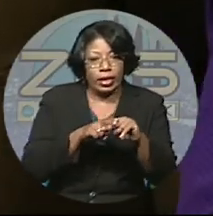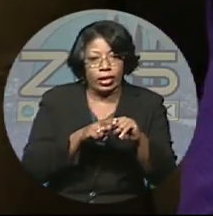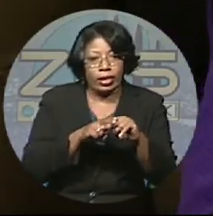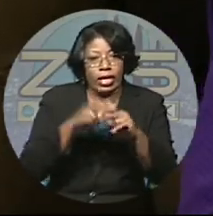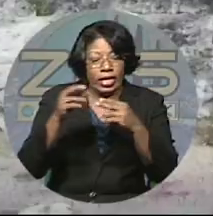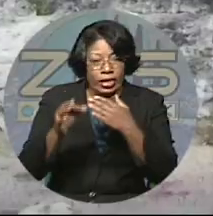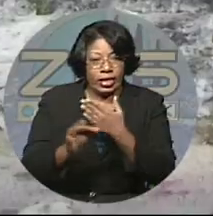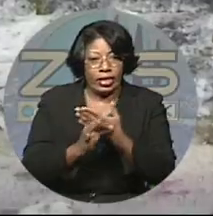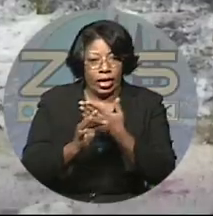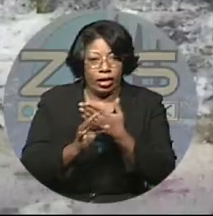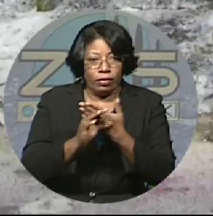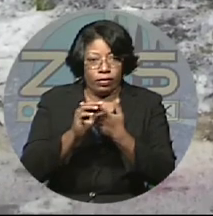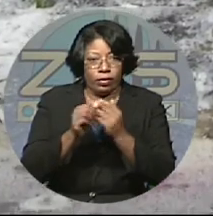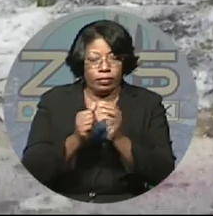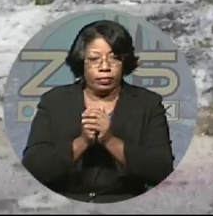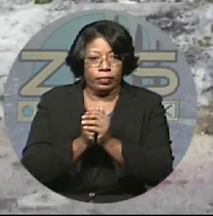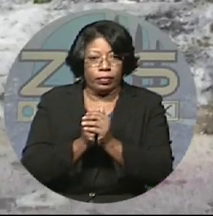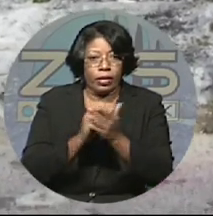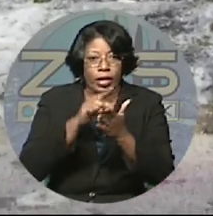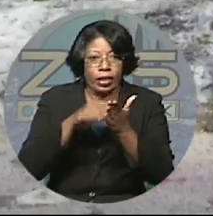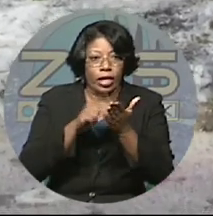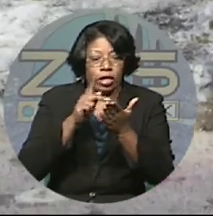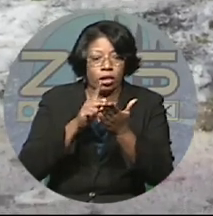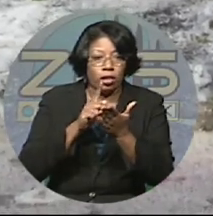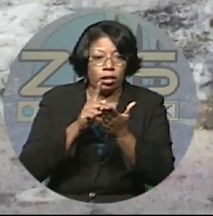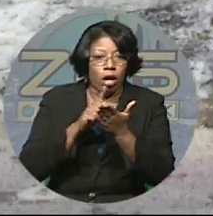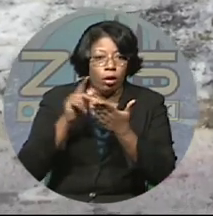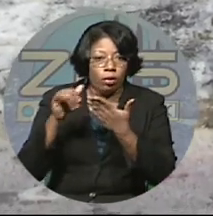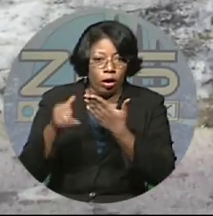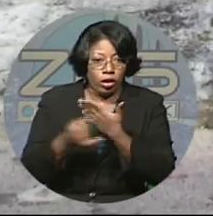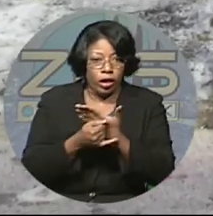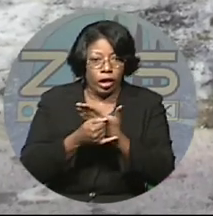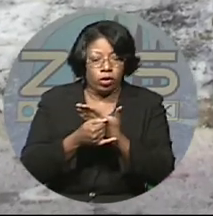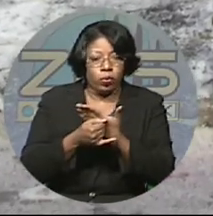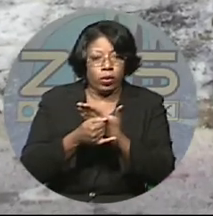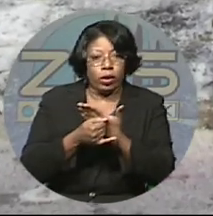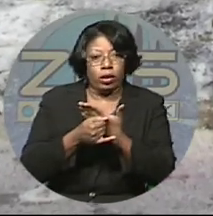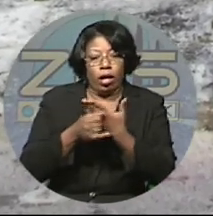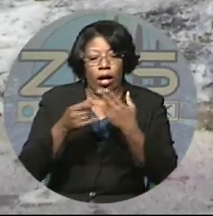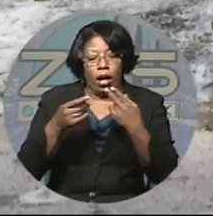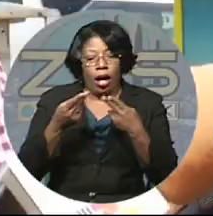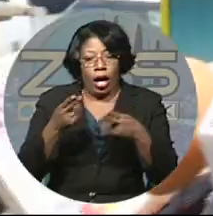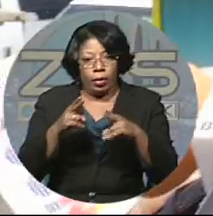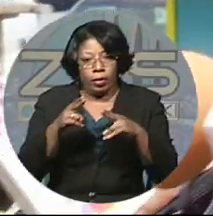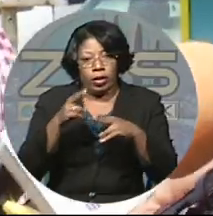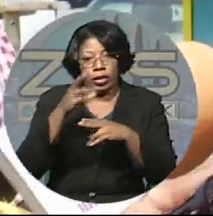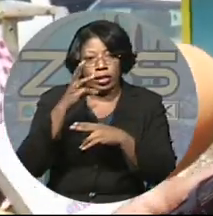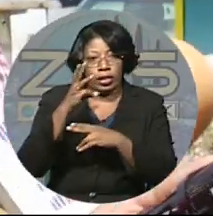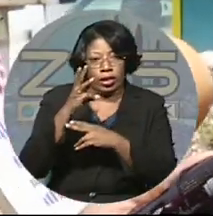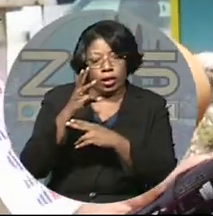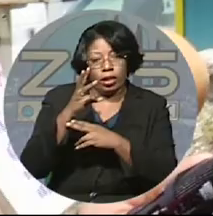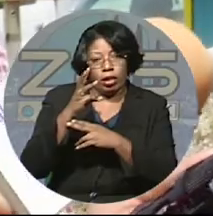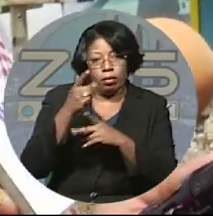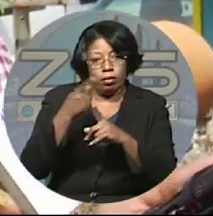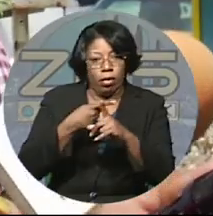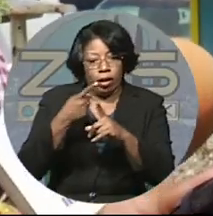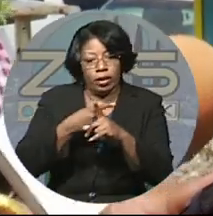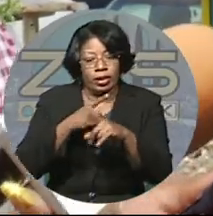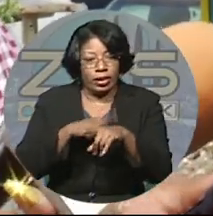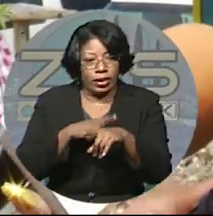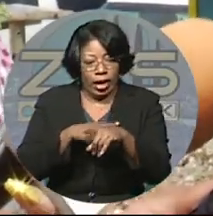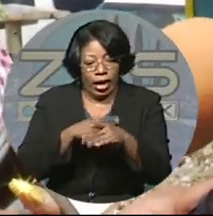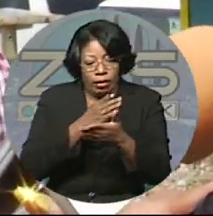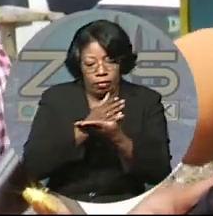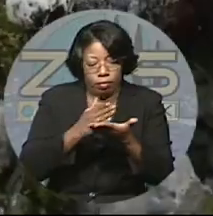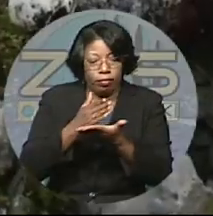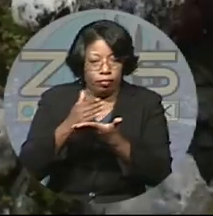from the elements. The project will take place in three phases over a 16-month period. Michael Pateman, senior architect